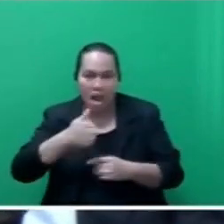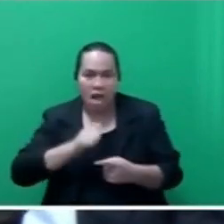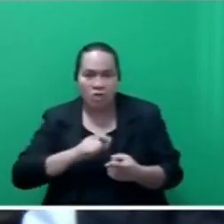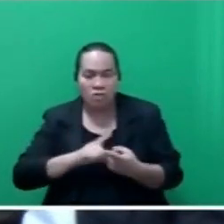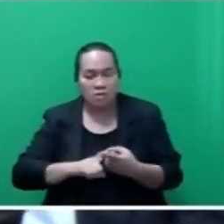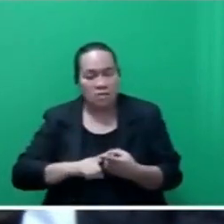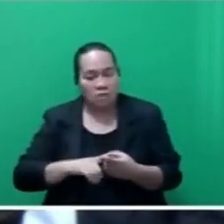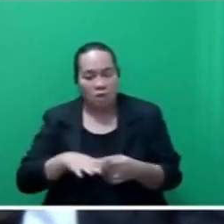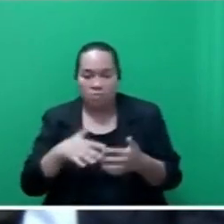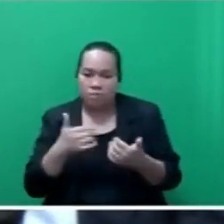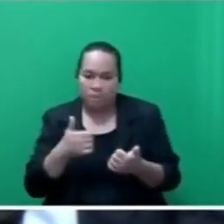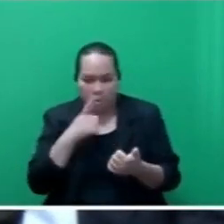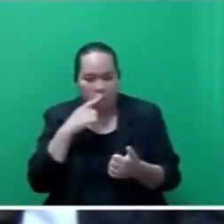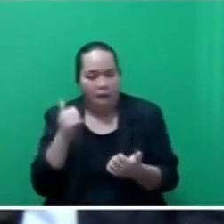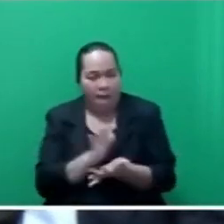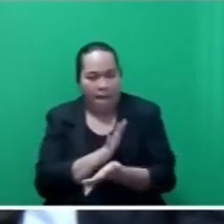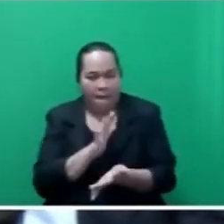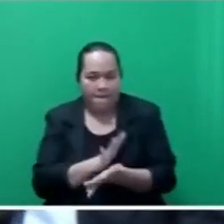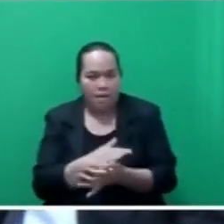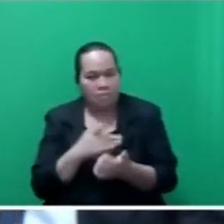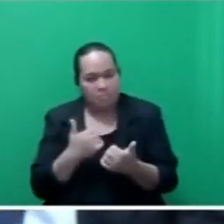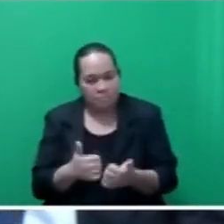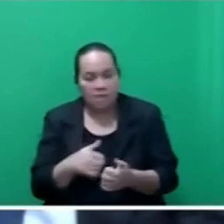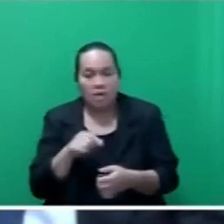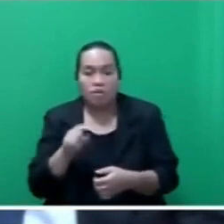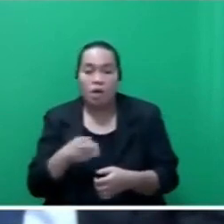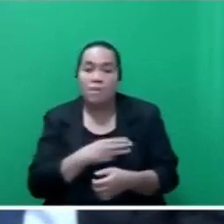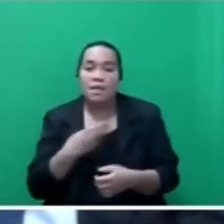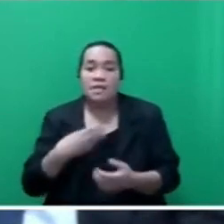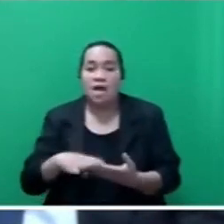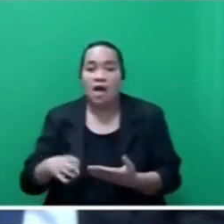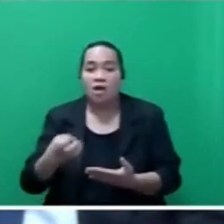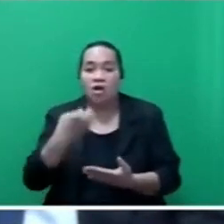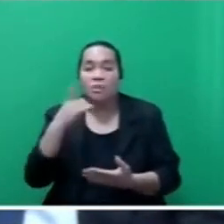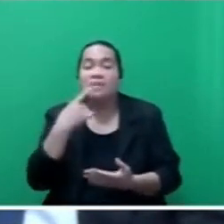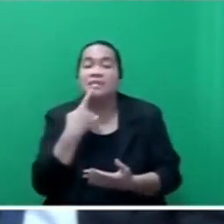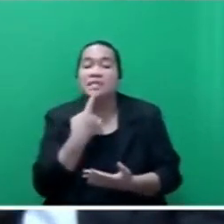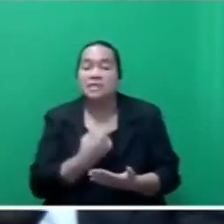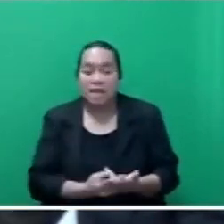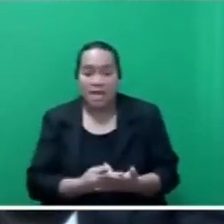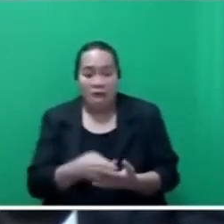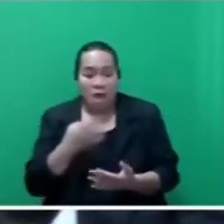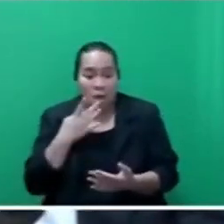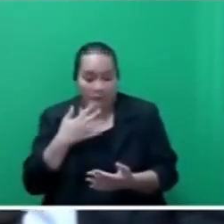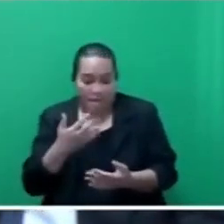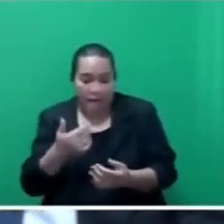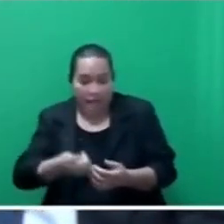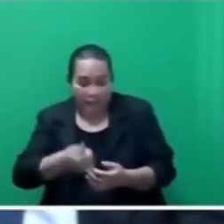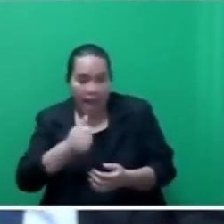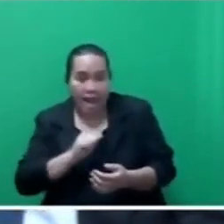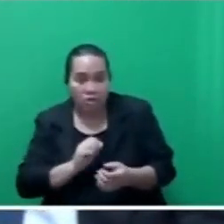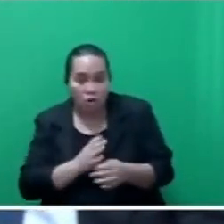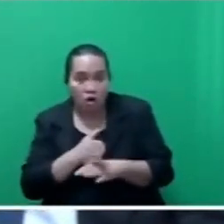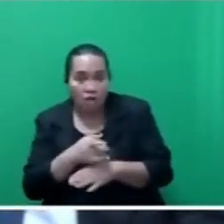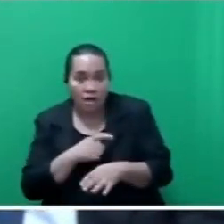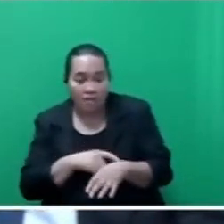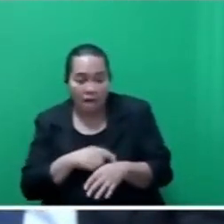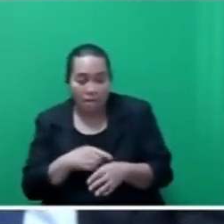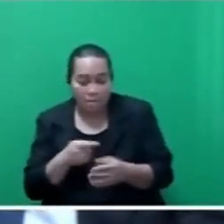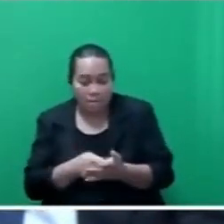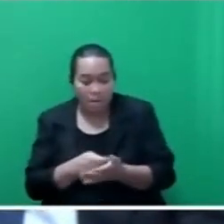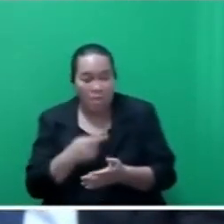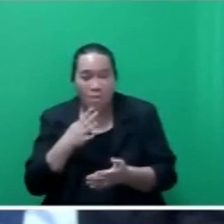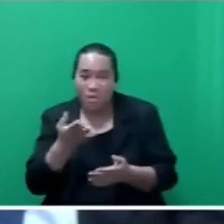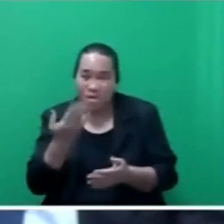received. And the Minister for Economy had alluded that when these allowances and overtime was